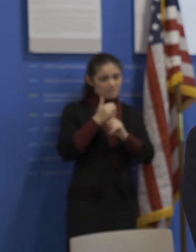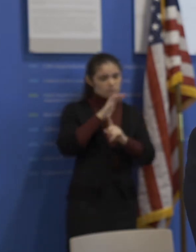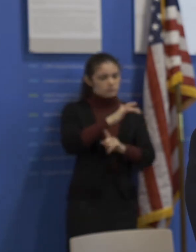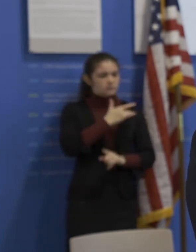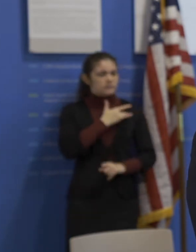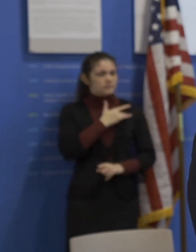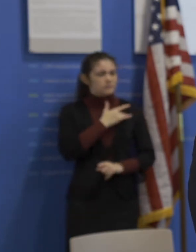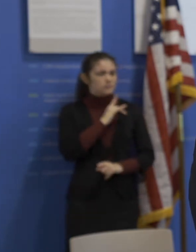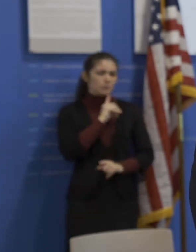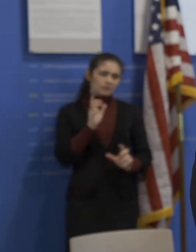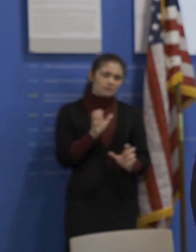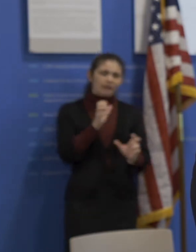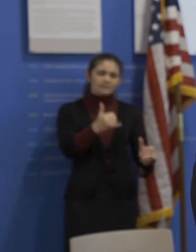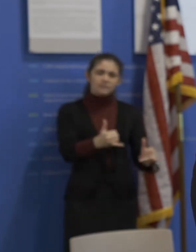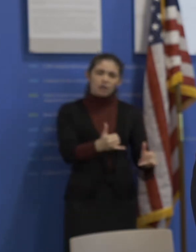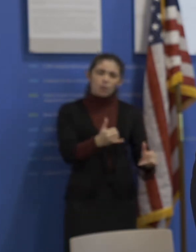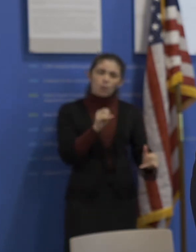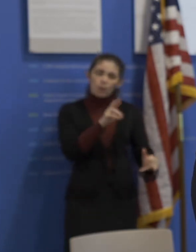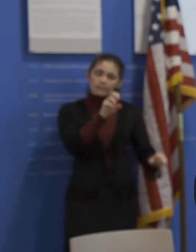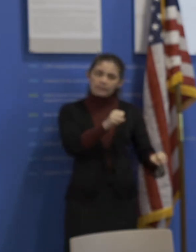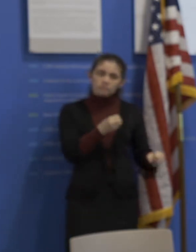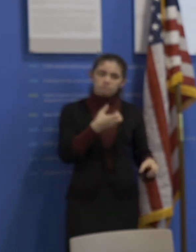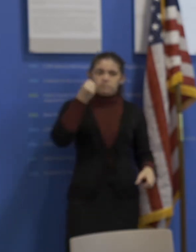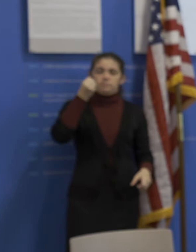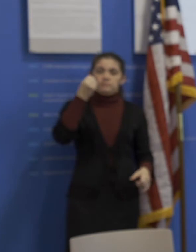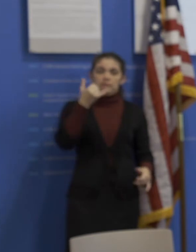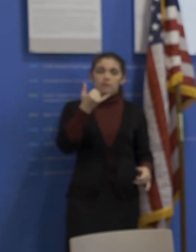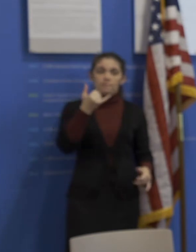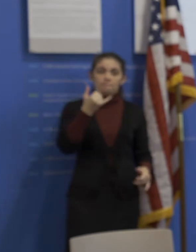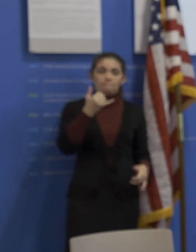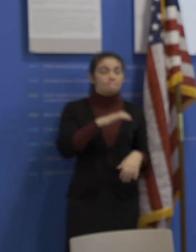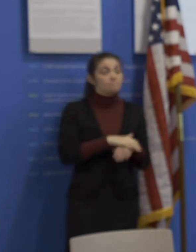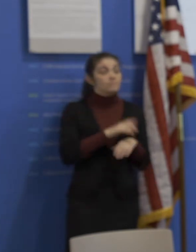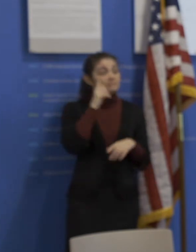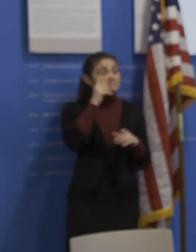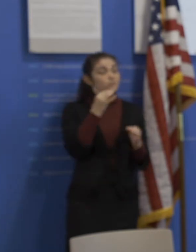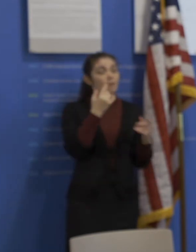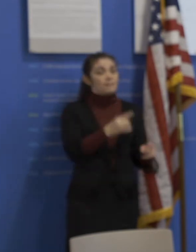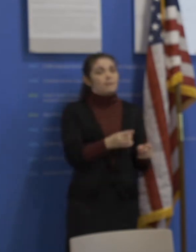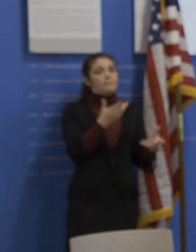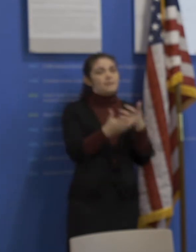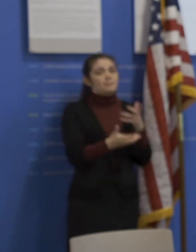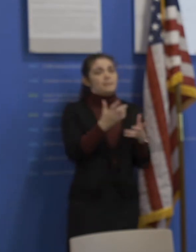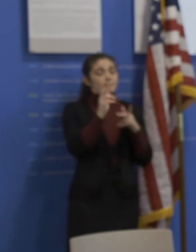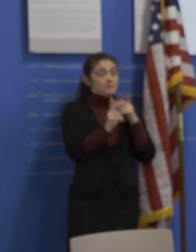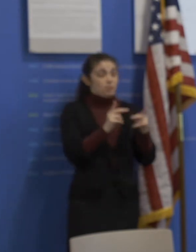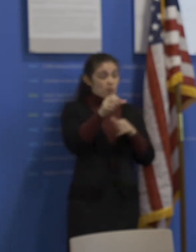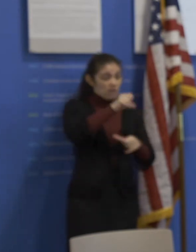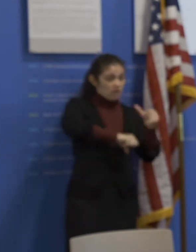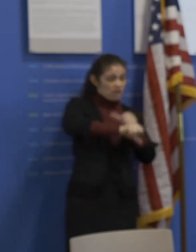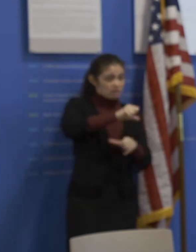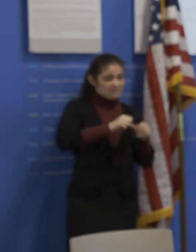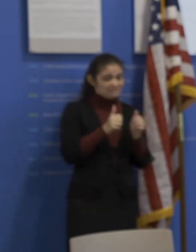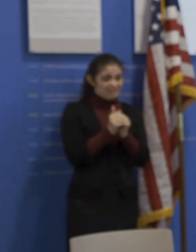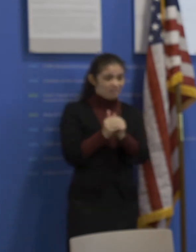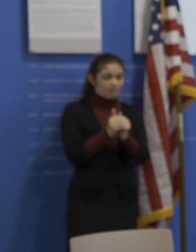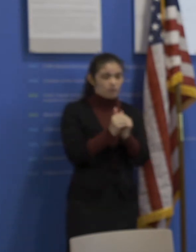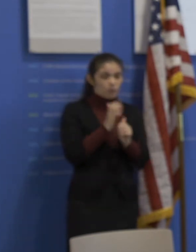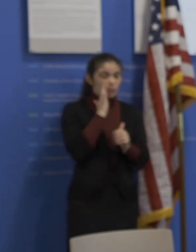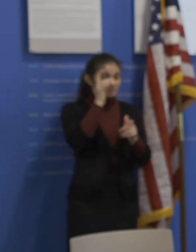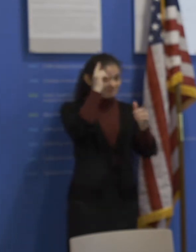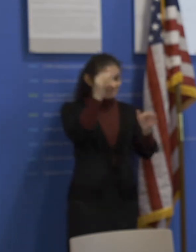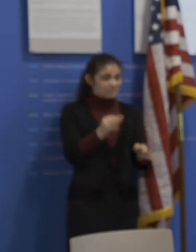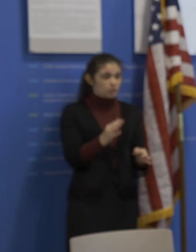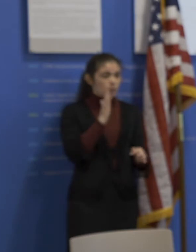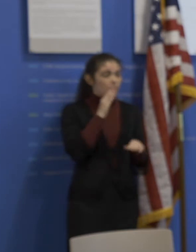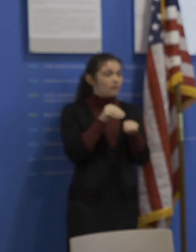you need to be active right now. Because decisions made about that may result in people interacting close together will have